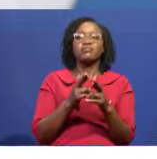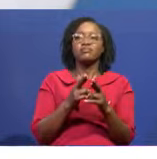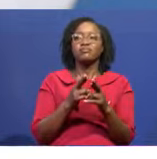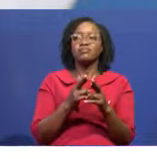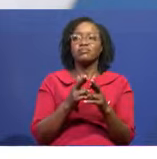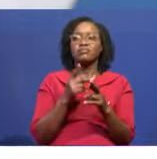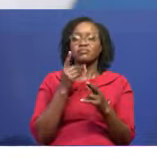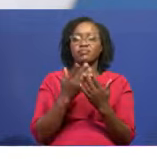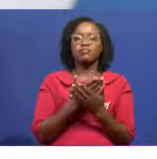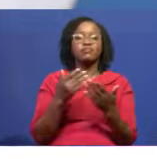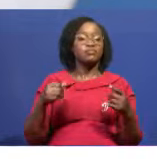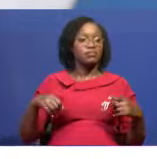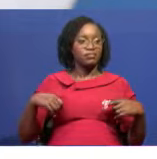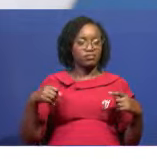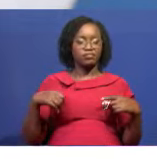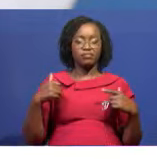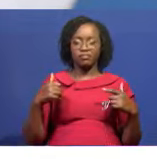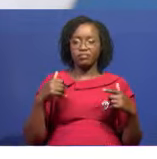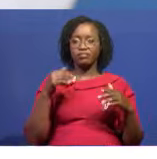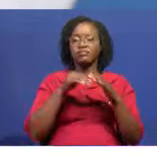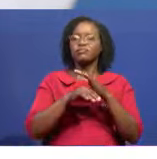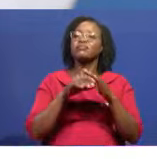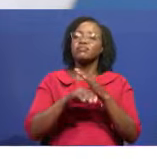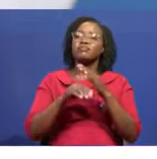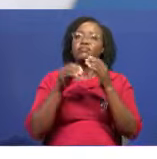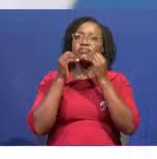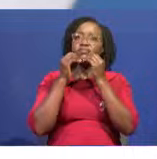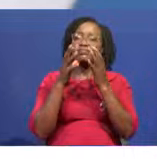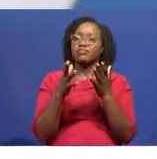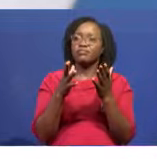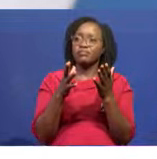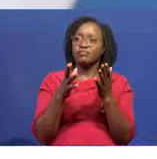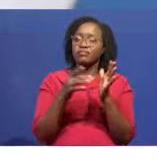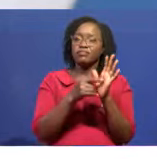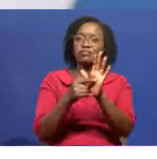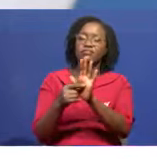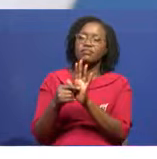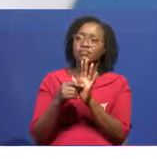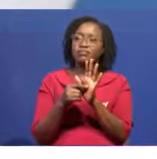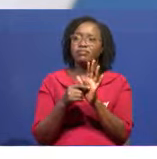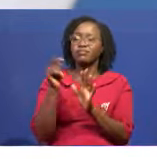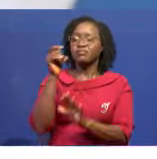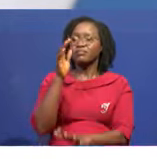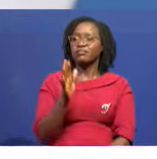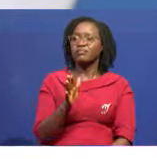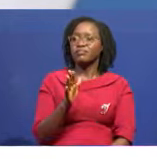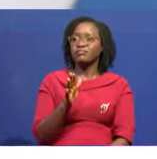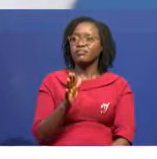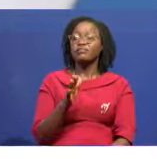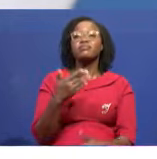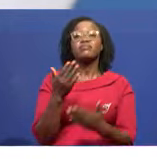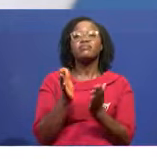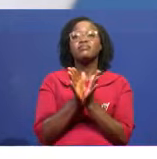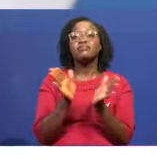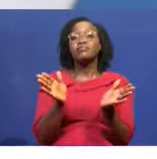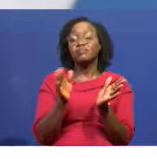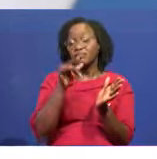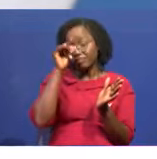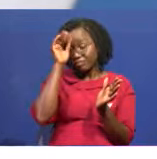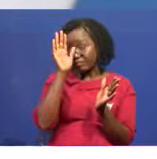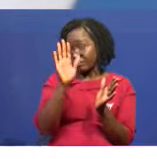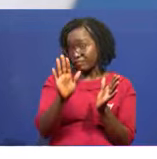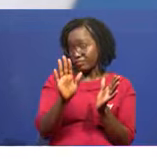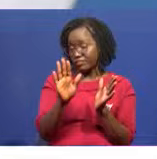of the things that we are very proud of in matters access to information, that we'll be able to showcase to the Kenyan people how open is your